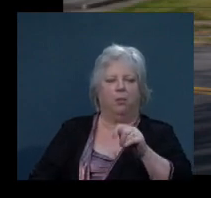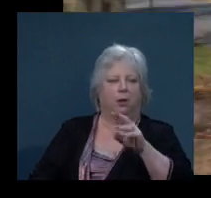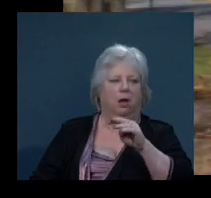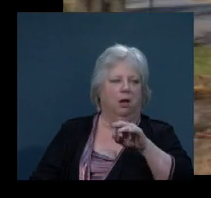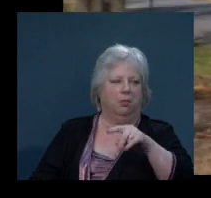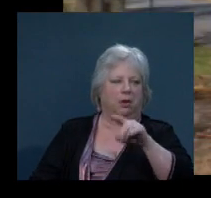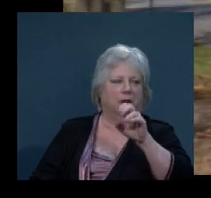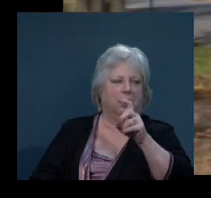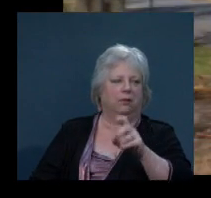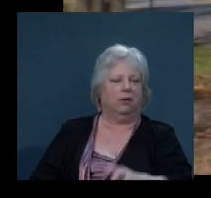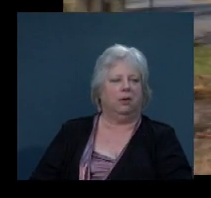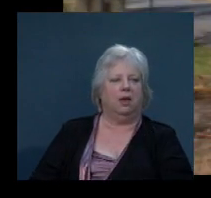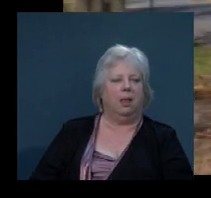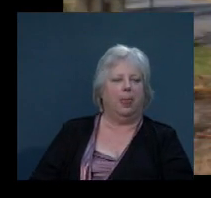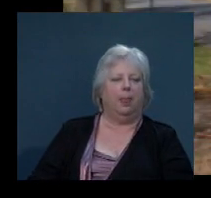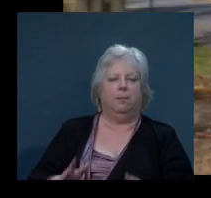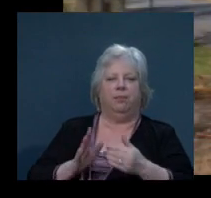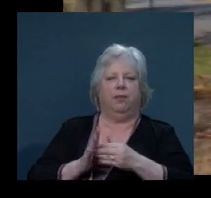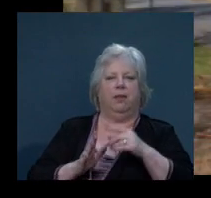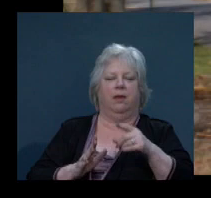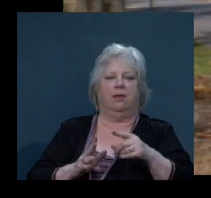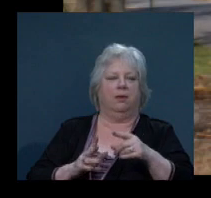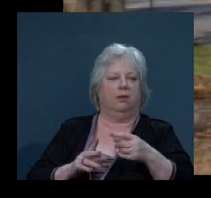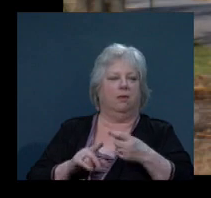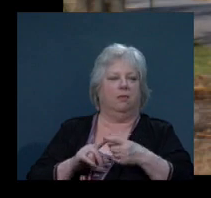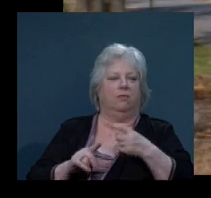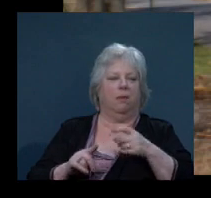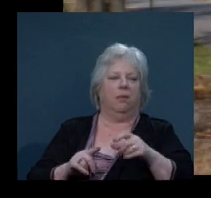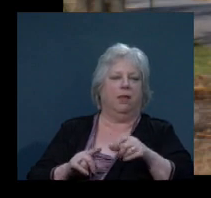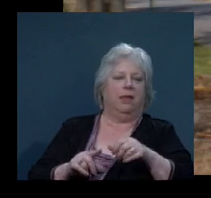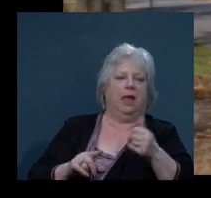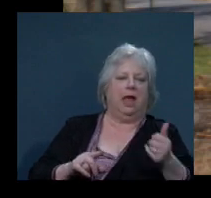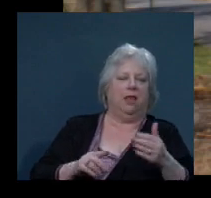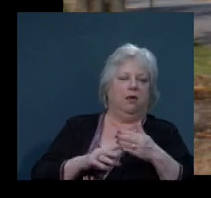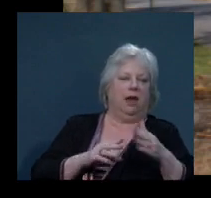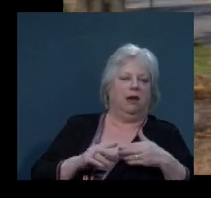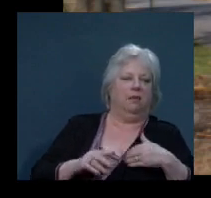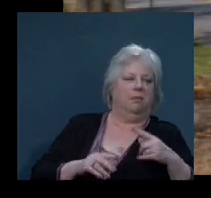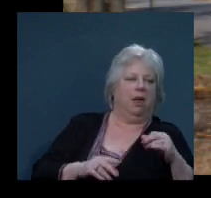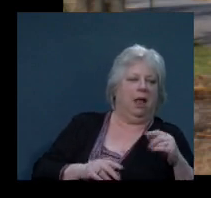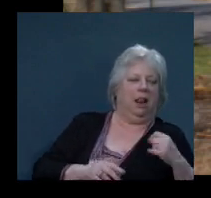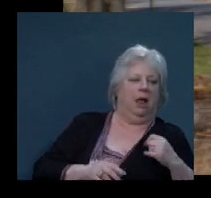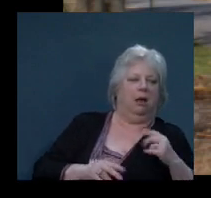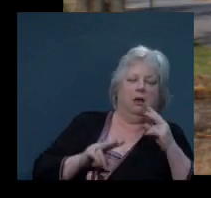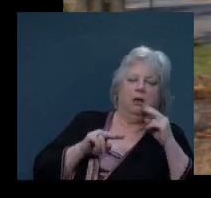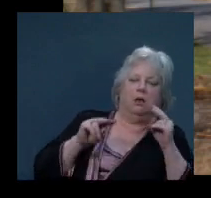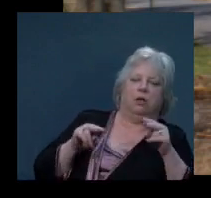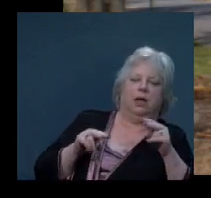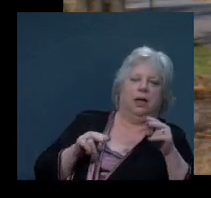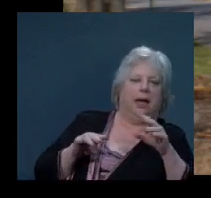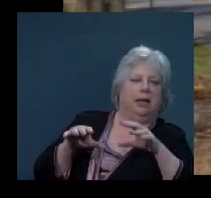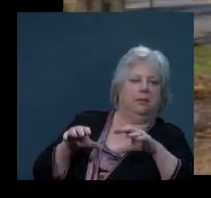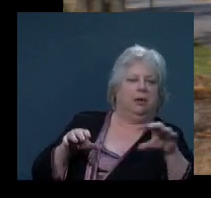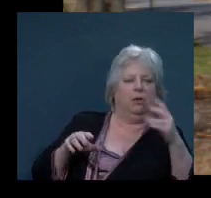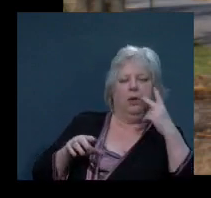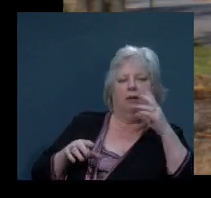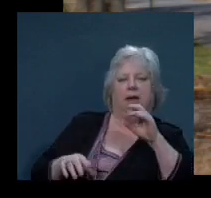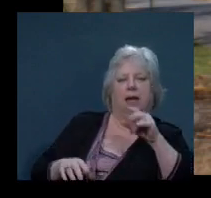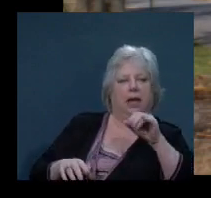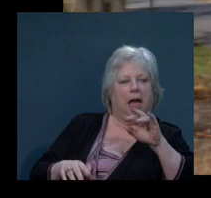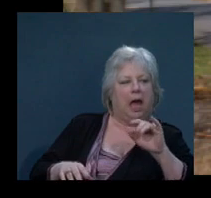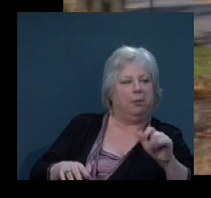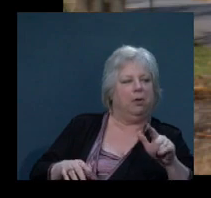complex. This is from the other end of my lot looking towards Capitol. You can see Capitol